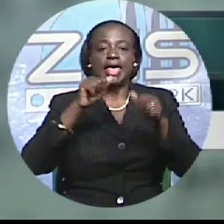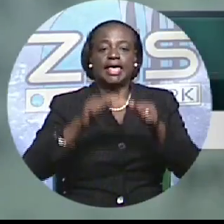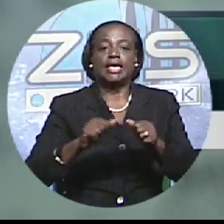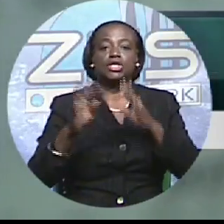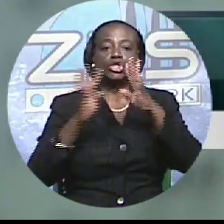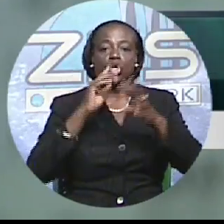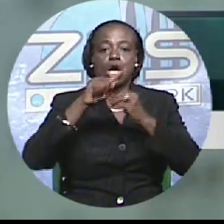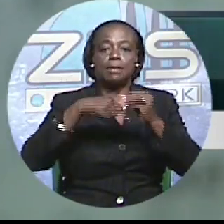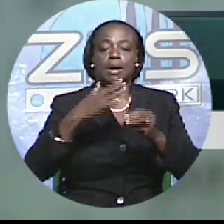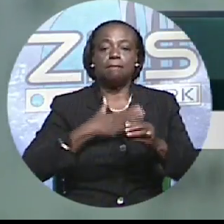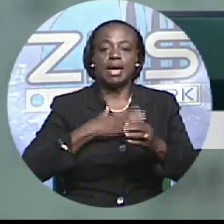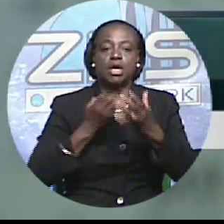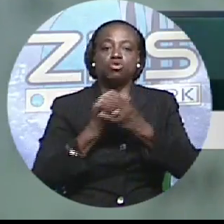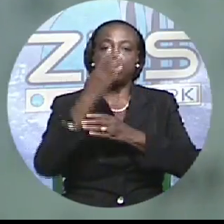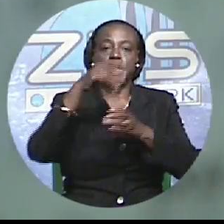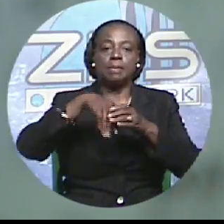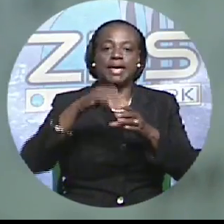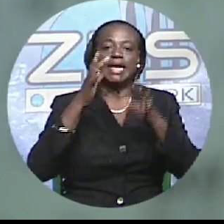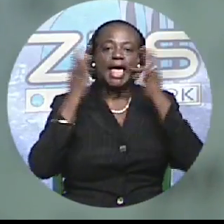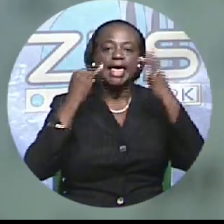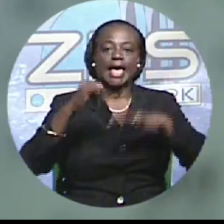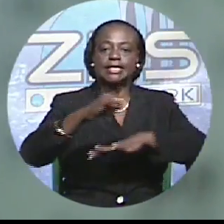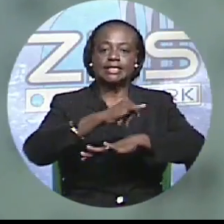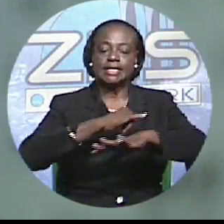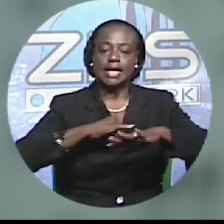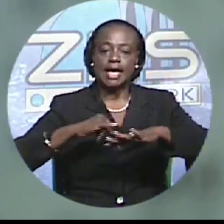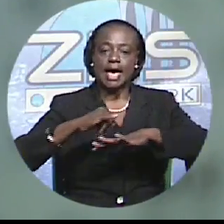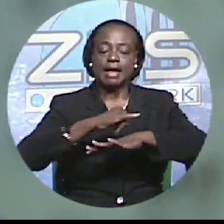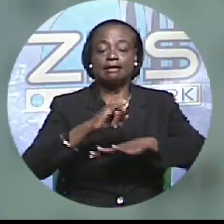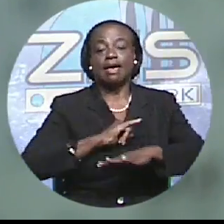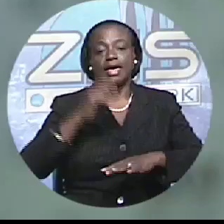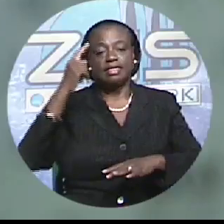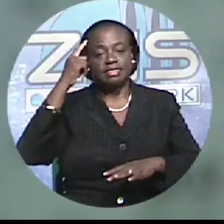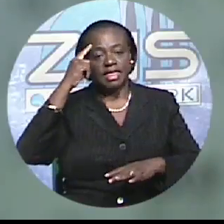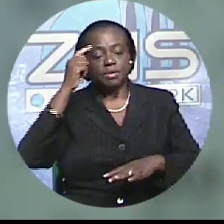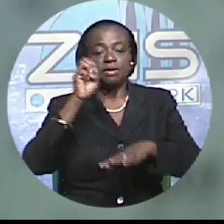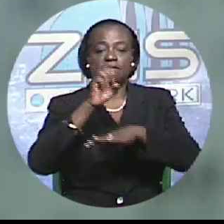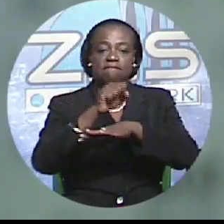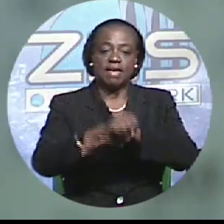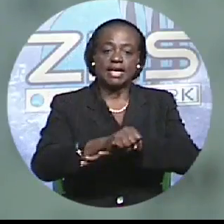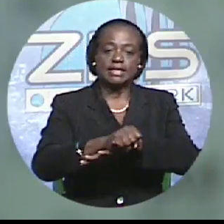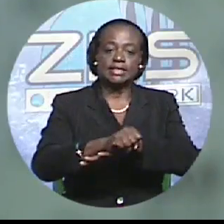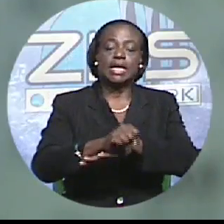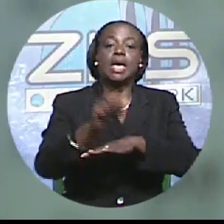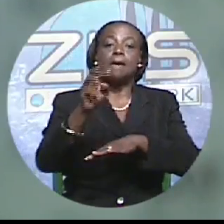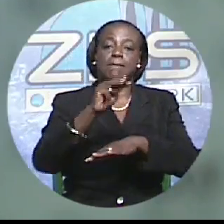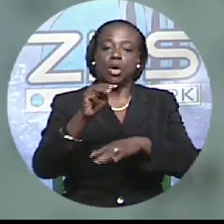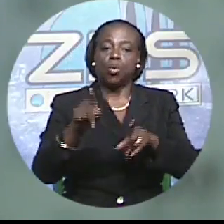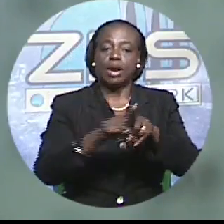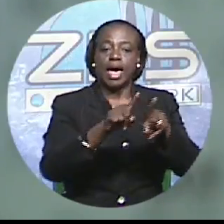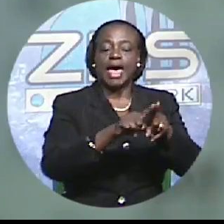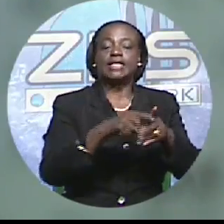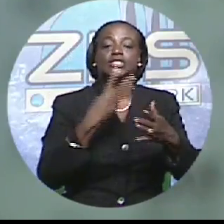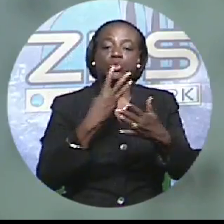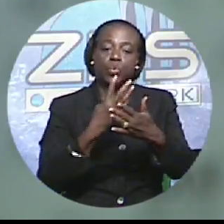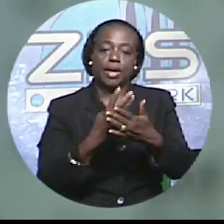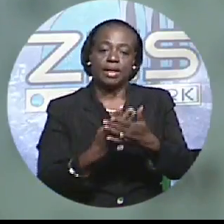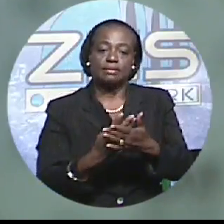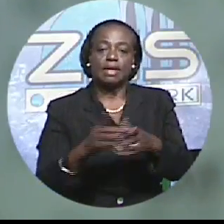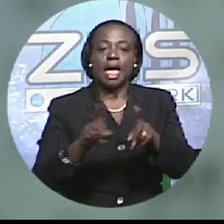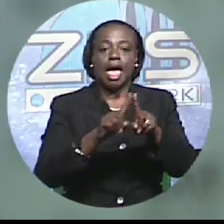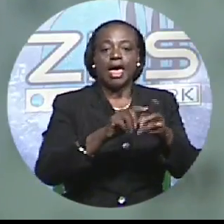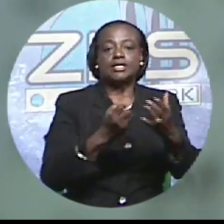Island, and I believe it would have affected Iguana as well. When I was growing